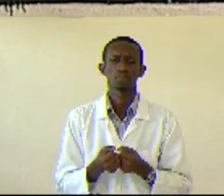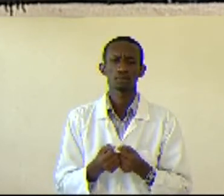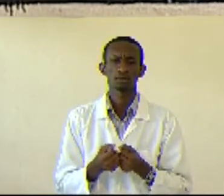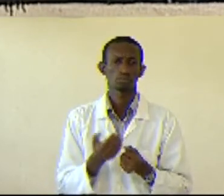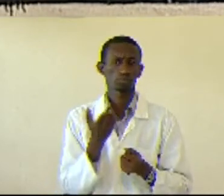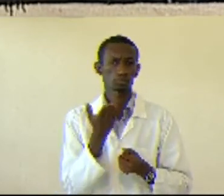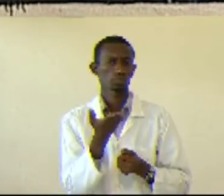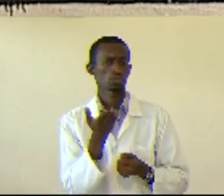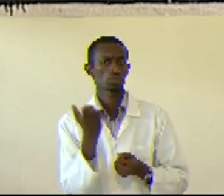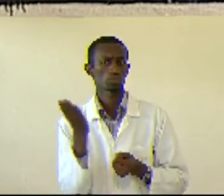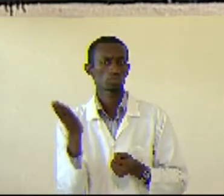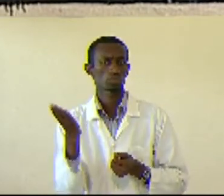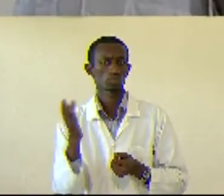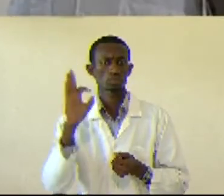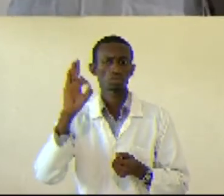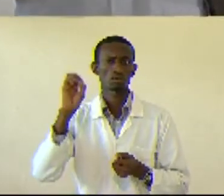formula.